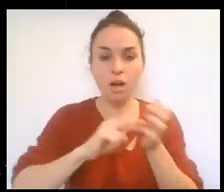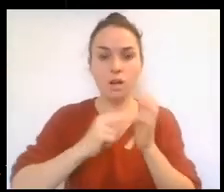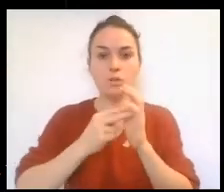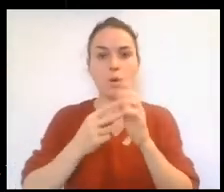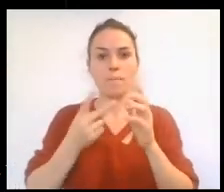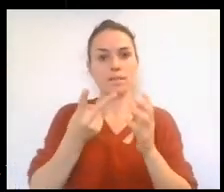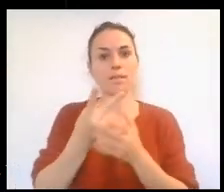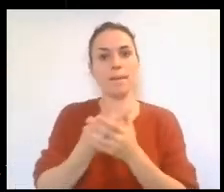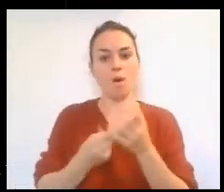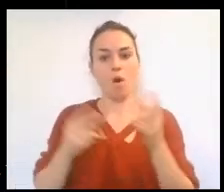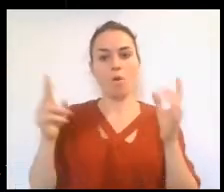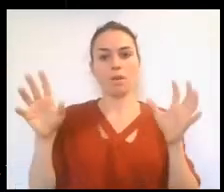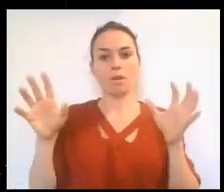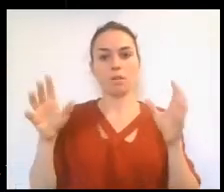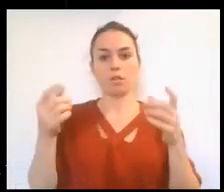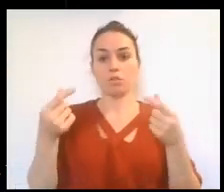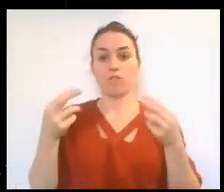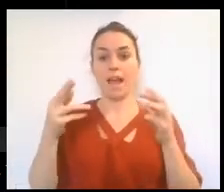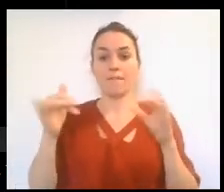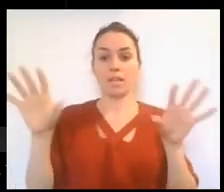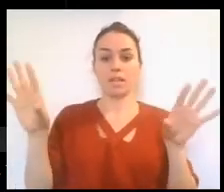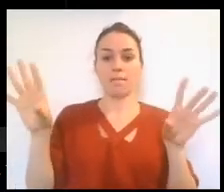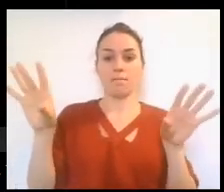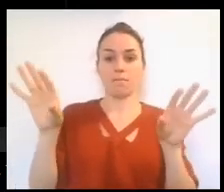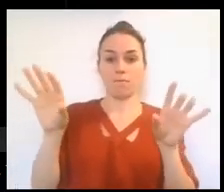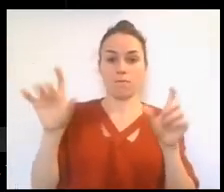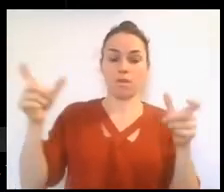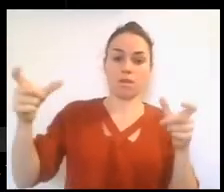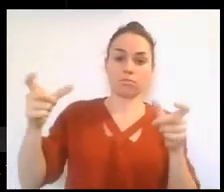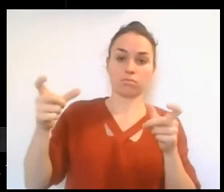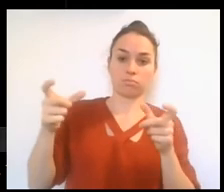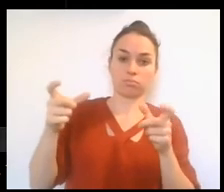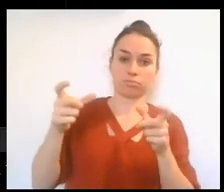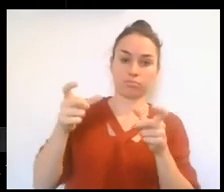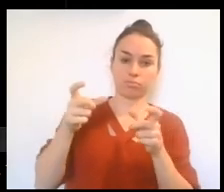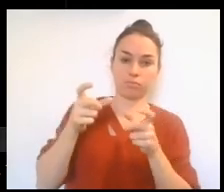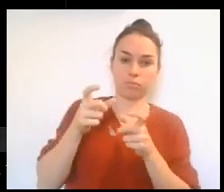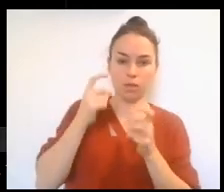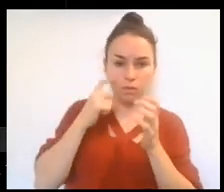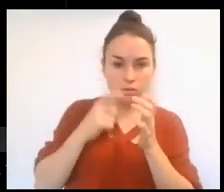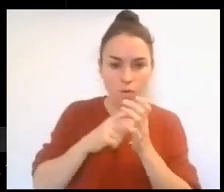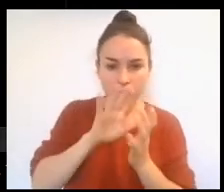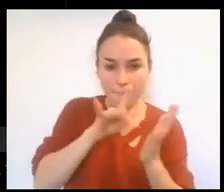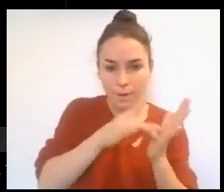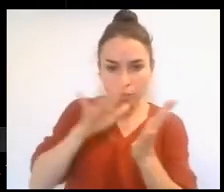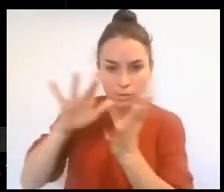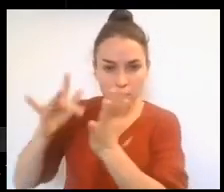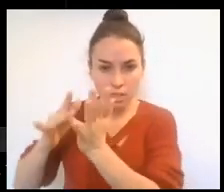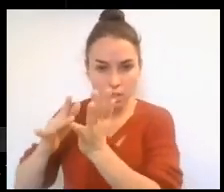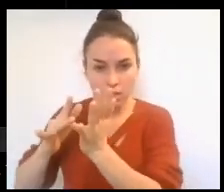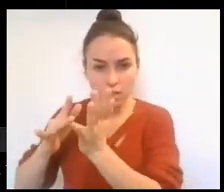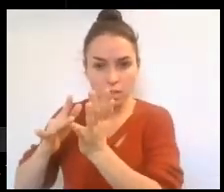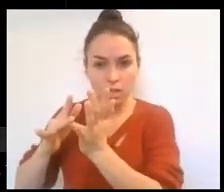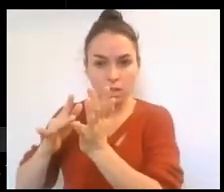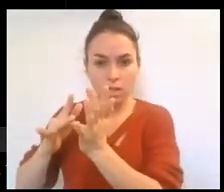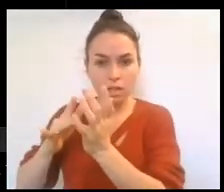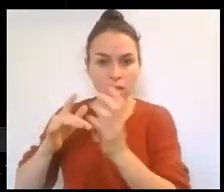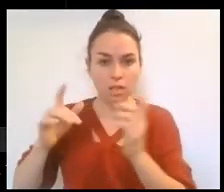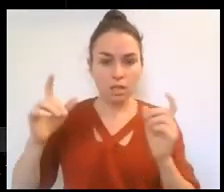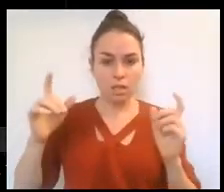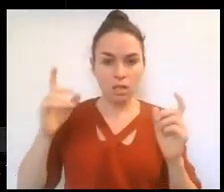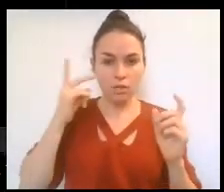own gravity, and you'll notice the center of this galaxy and the center of this galaxy starting